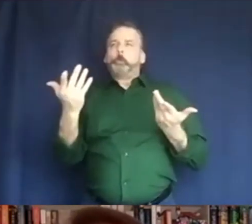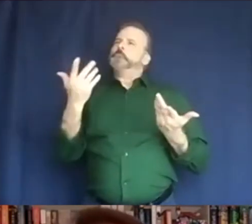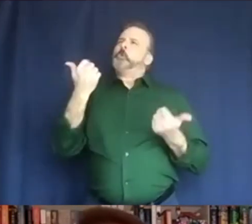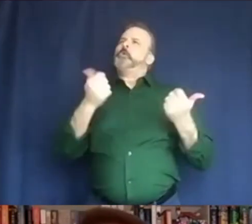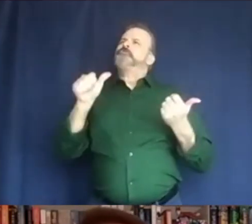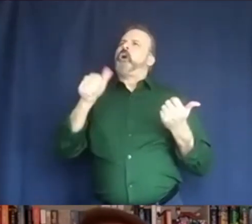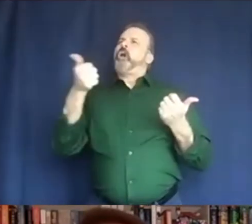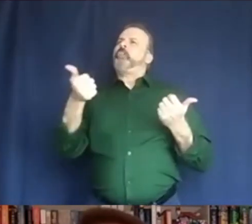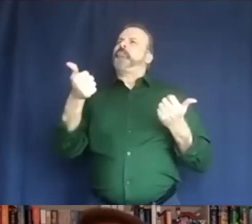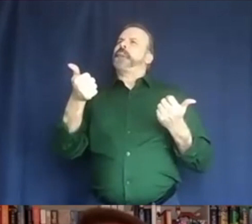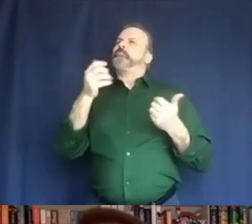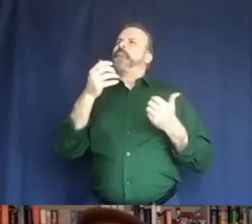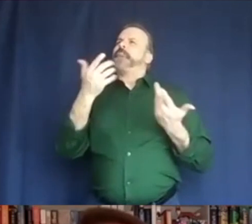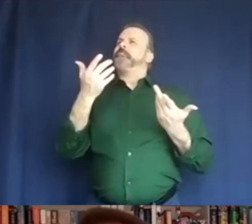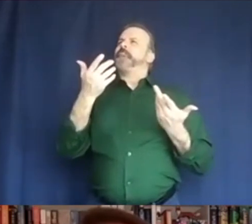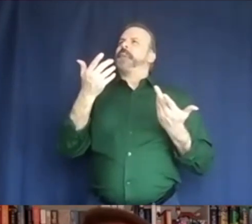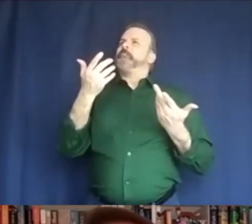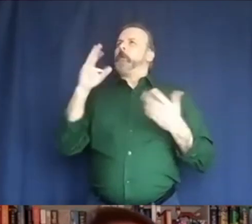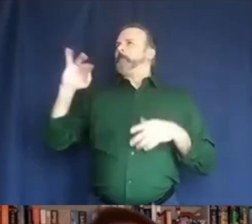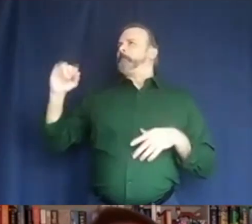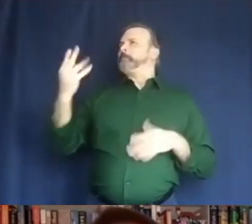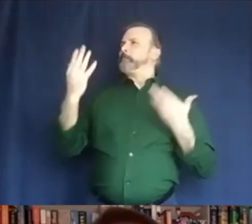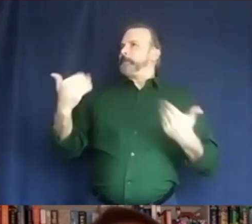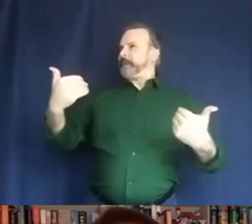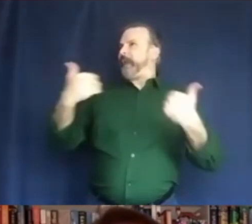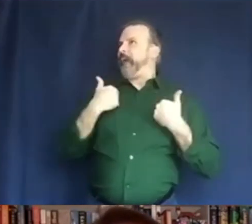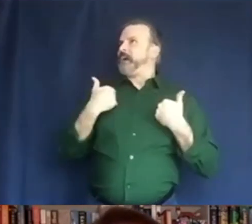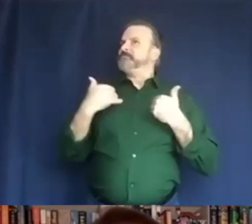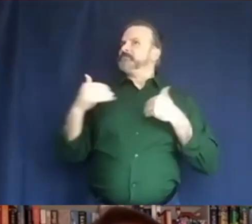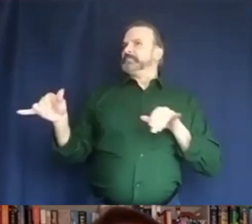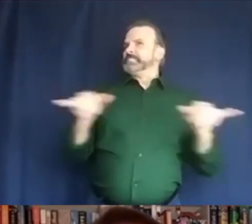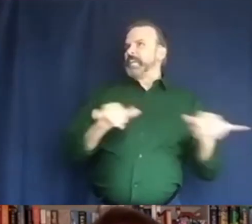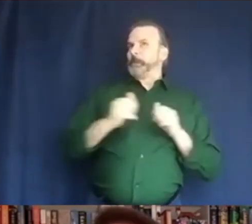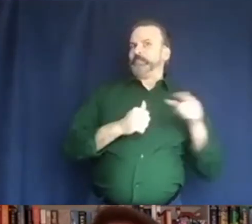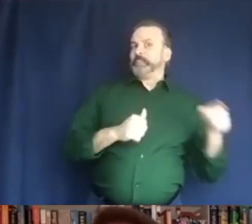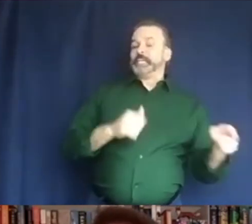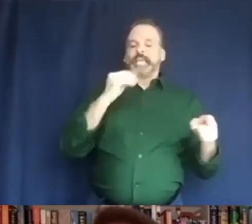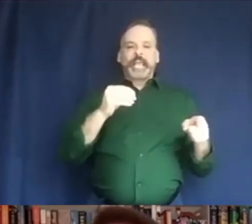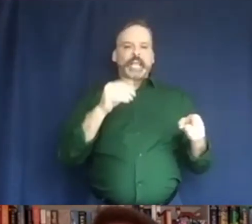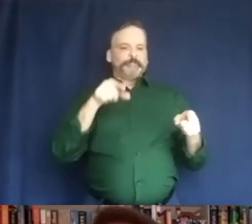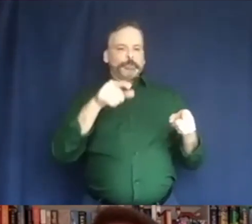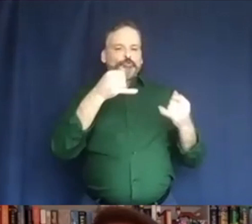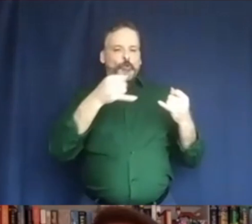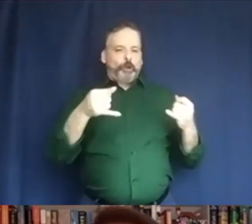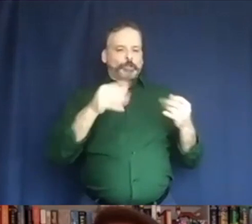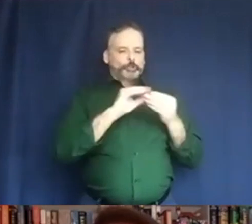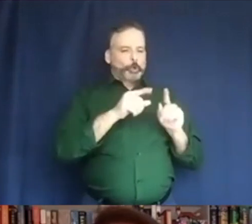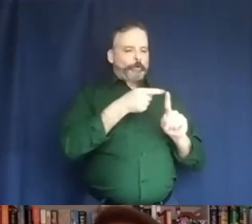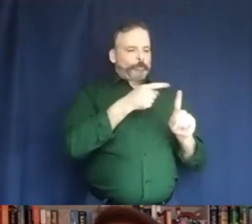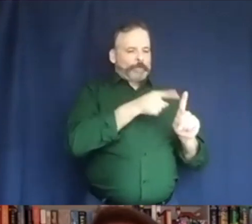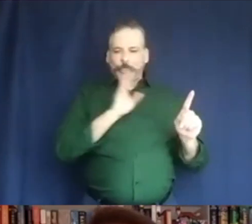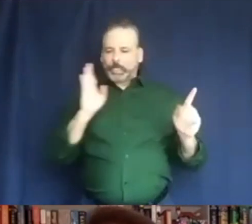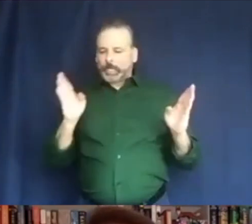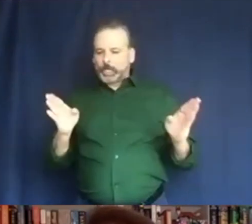if you draw a line from point A to point B, what does point B have in common with other pit figures? And then you make this web, and it's like, whoa, I could